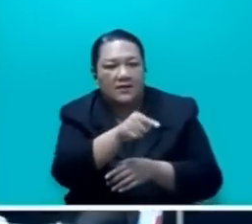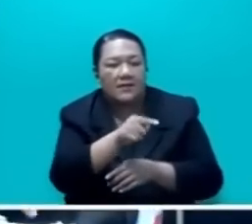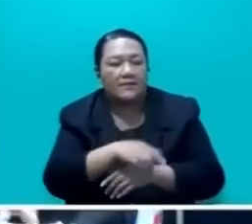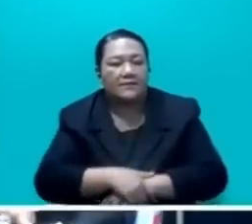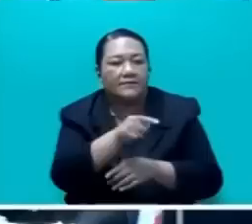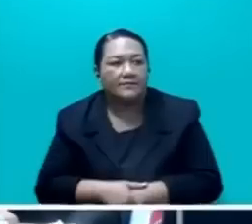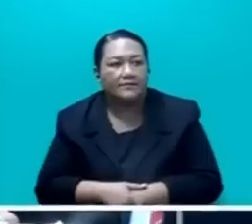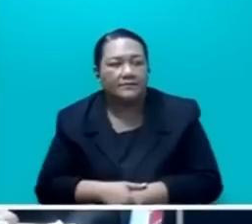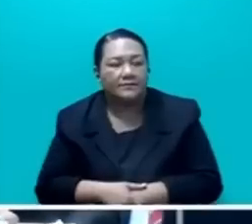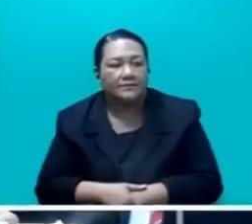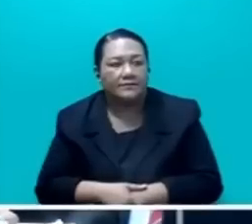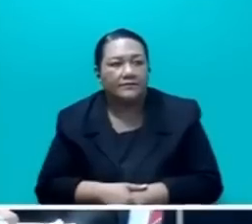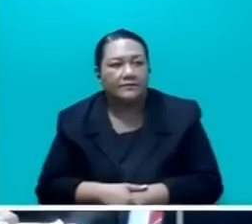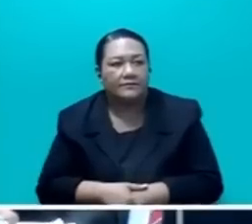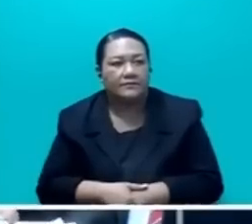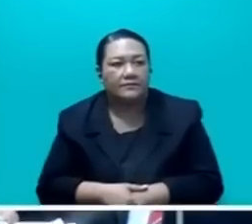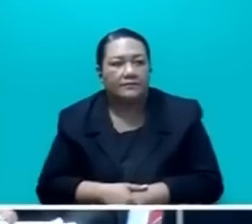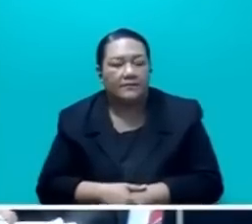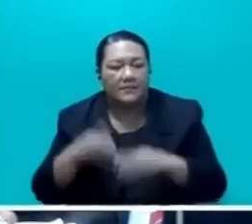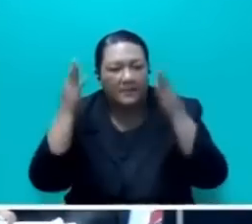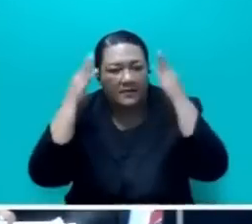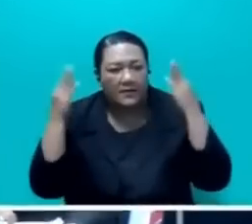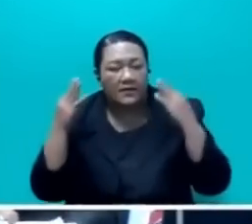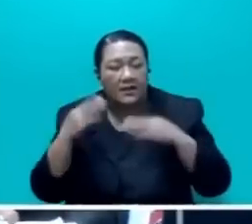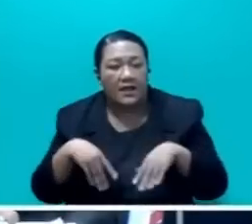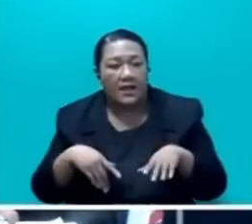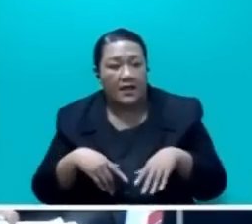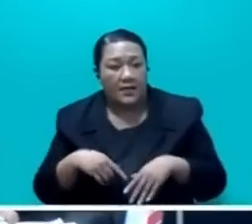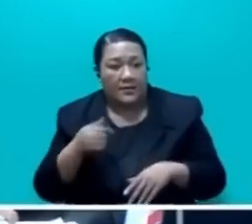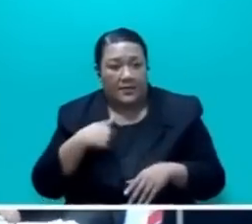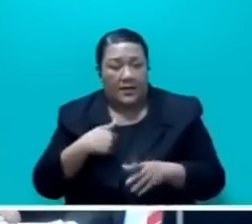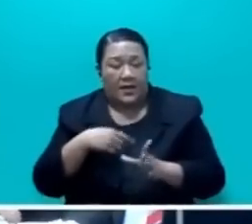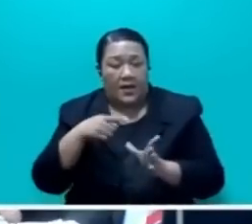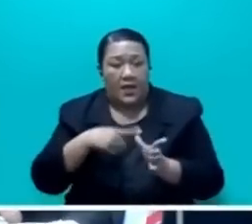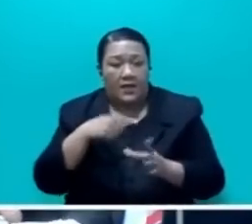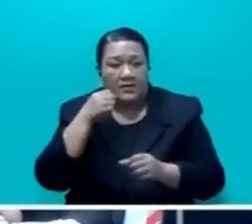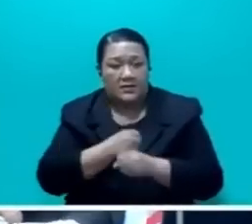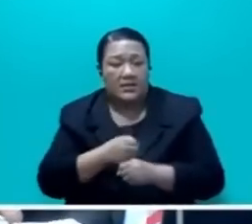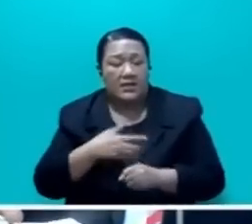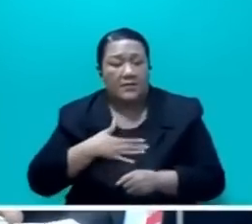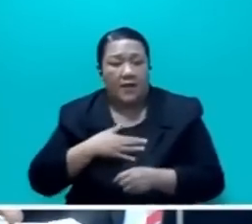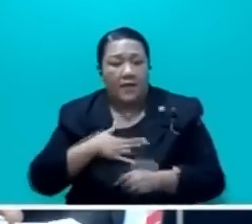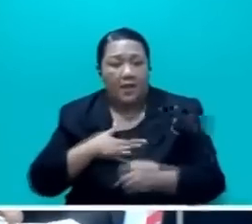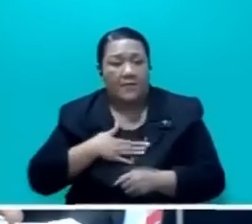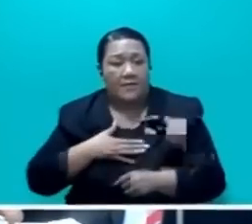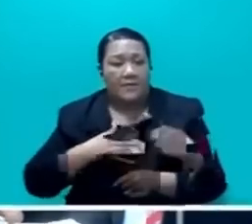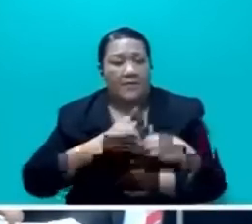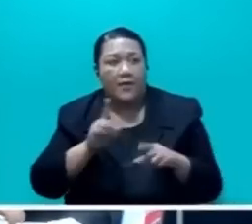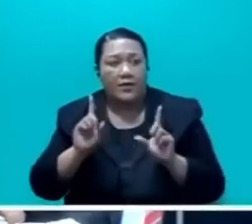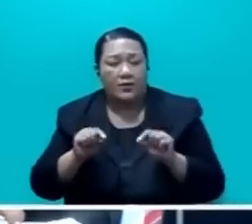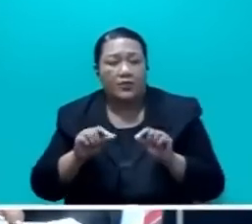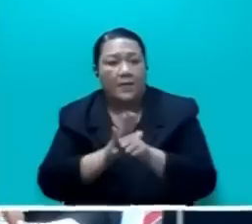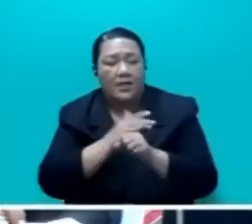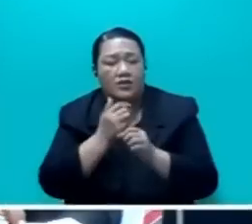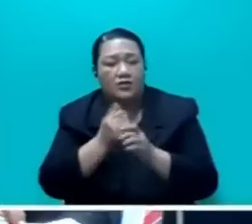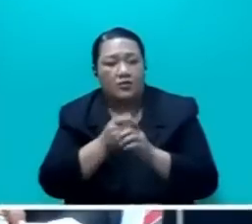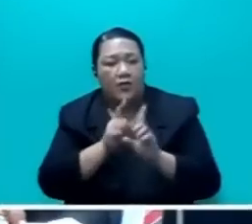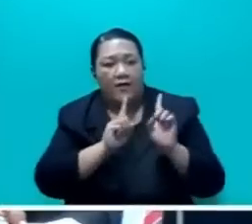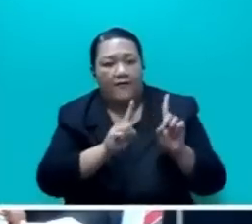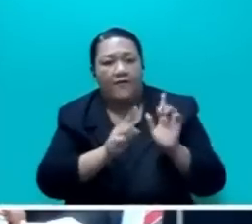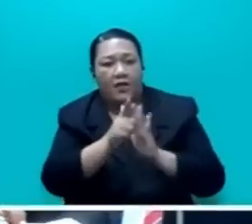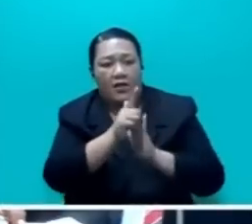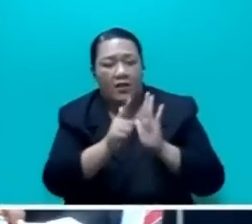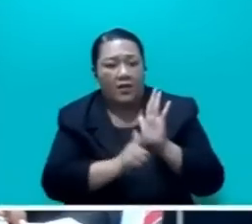Speaker. Mr. Speaker, as Attorney General and Minister for Justice, it is my prerogative to see that all laws are up to date, approved or